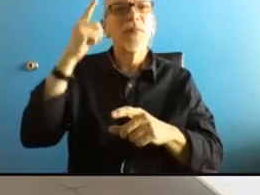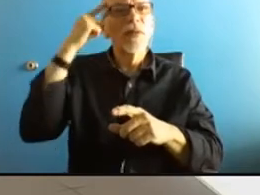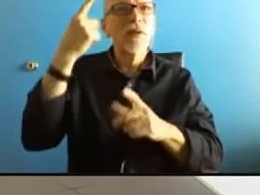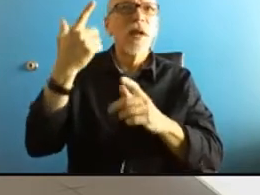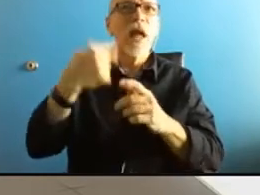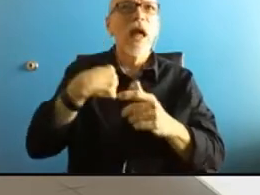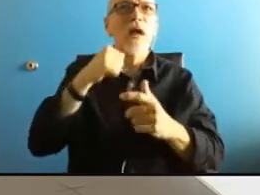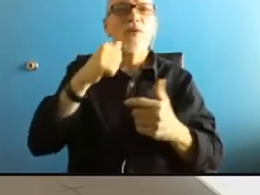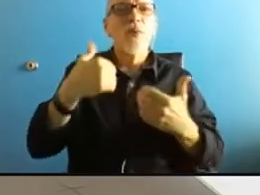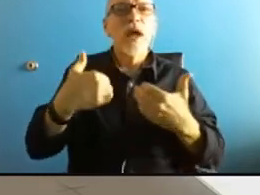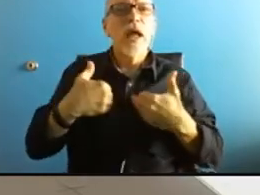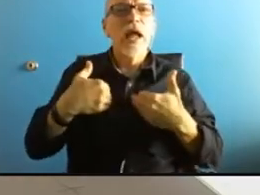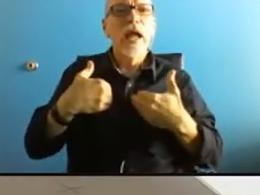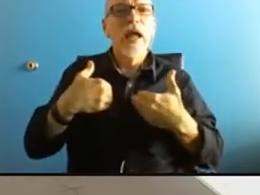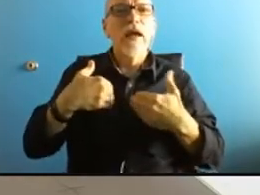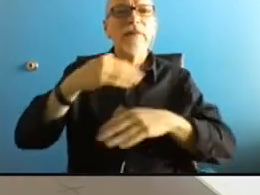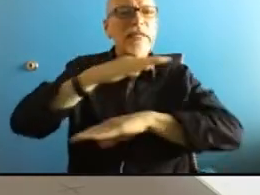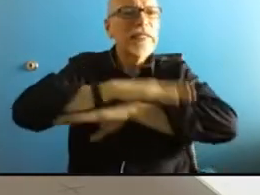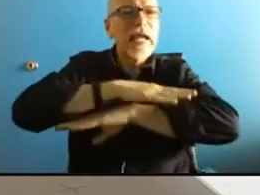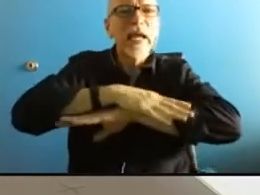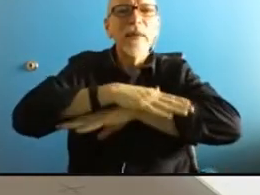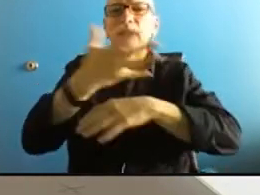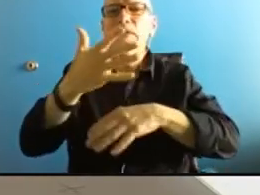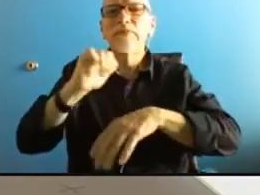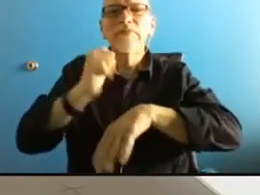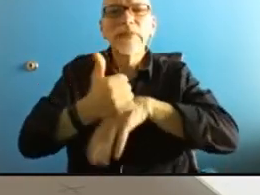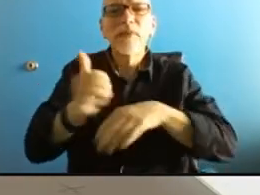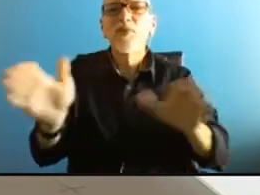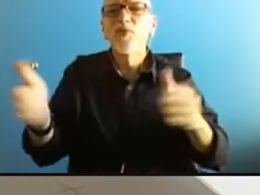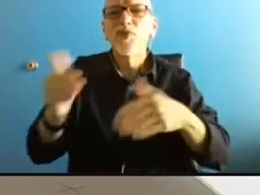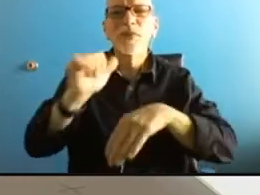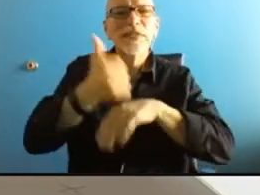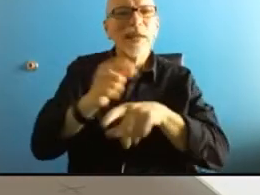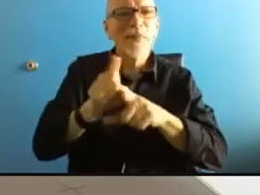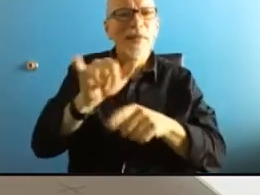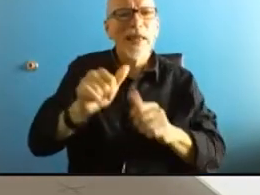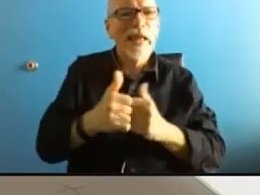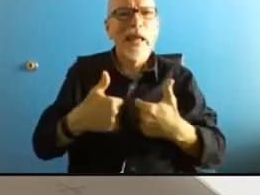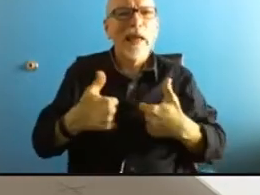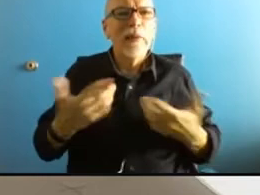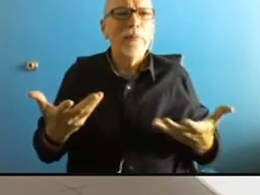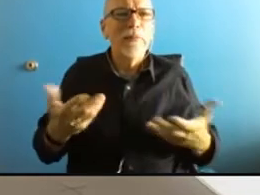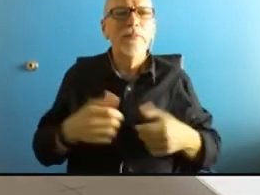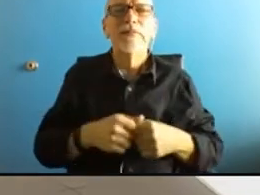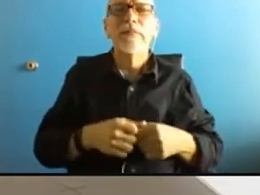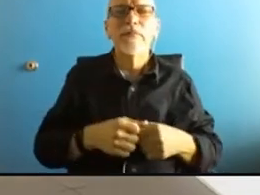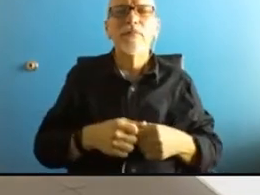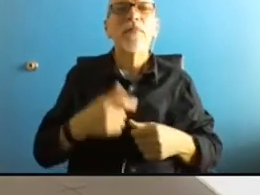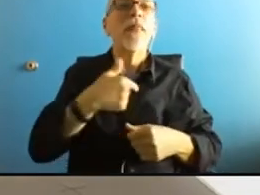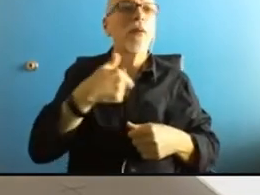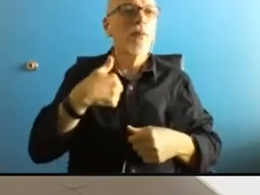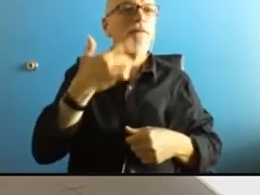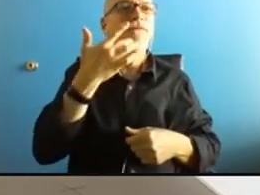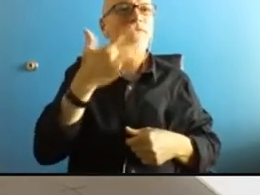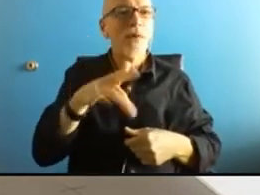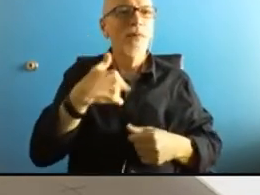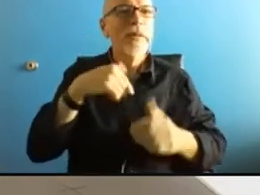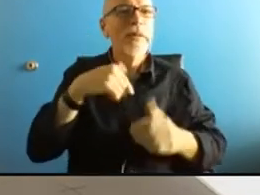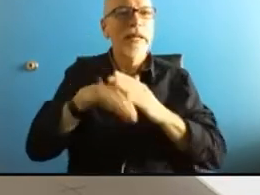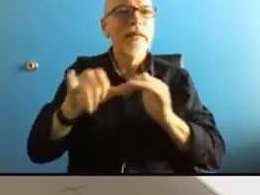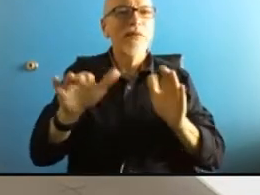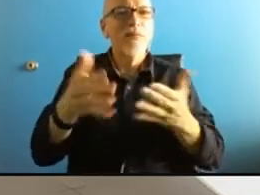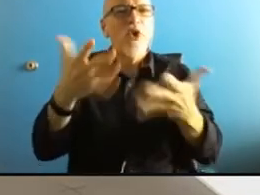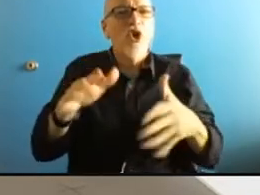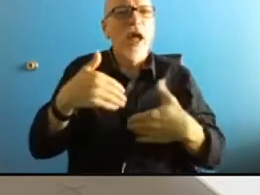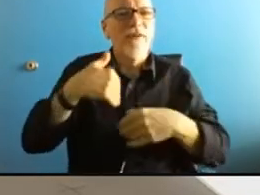have a table or a room set up like this. What do I do? So we were fortunate to go into a room that had an existing table